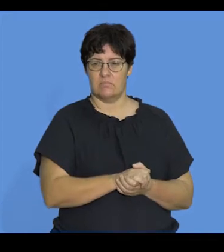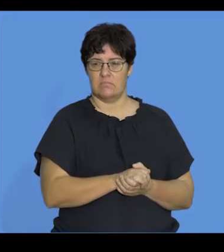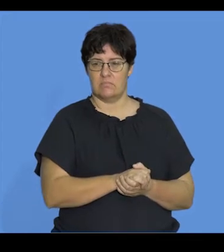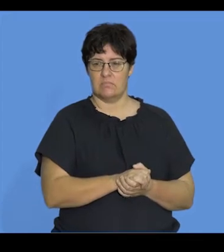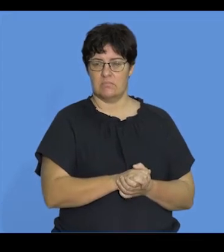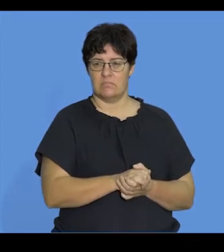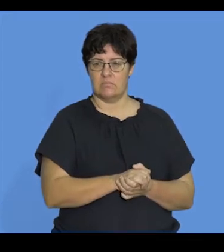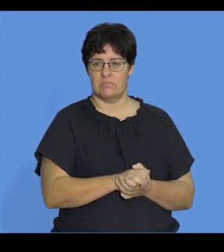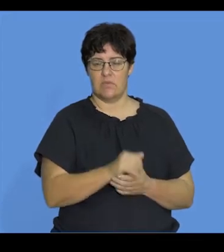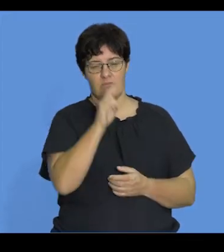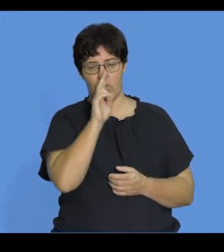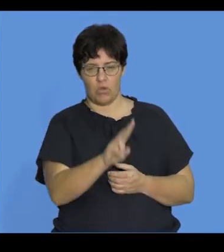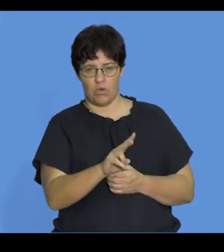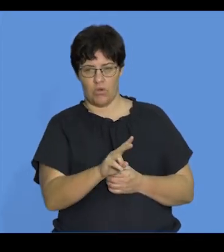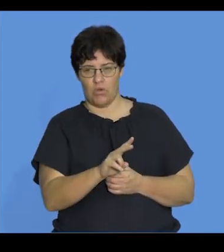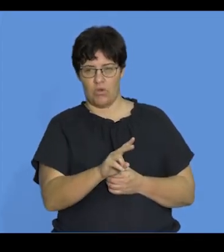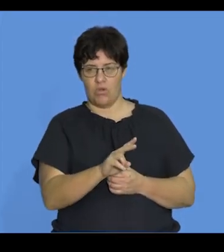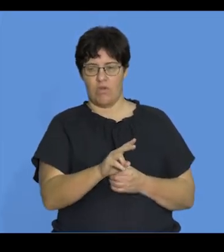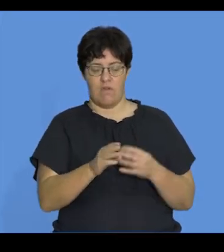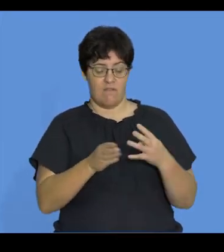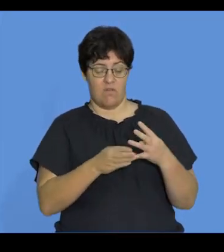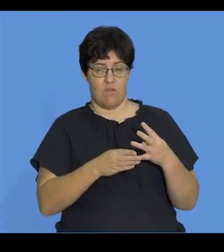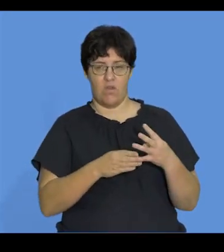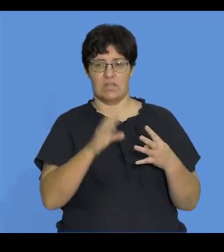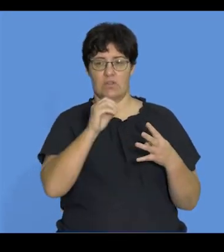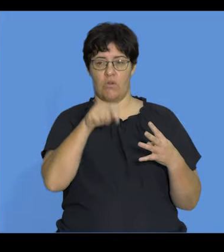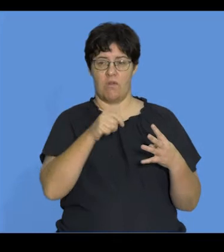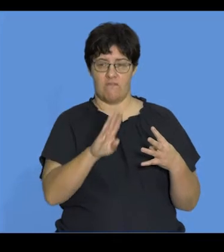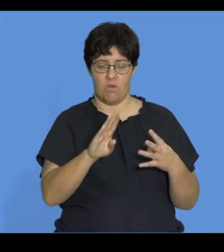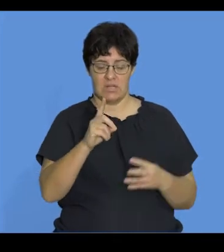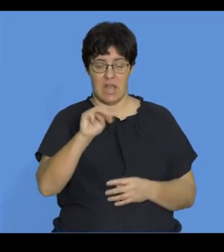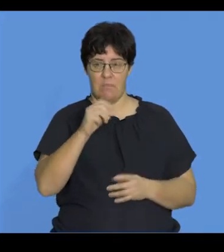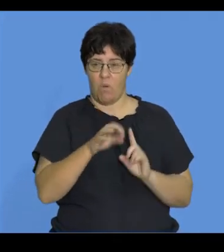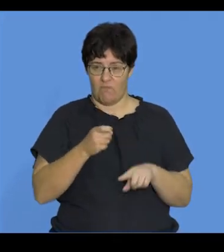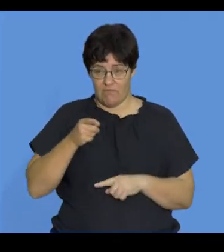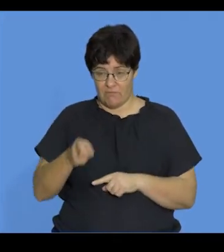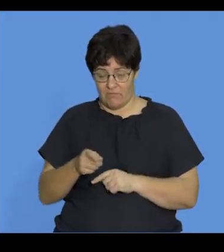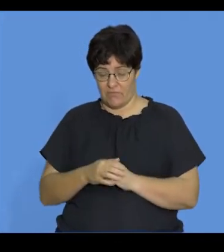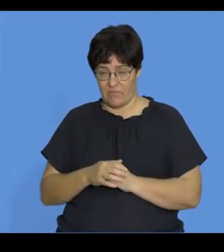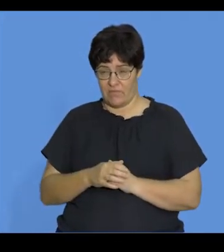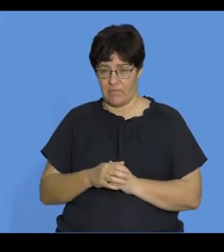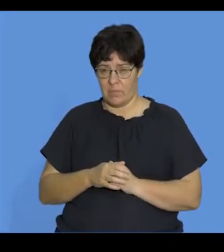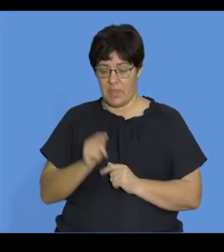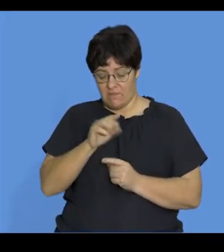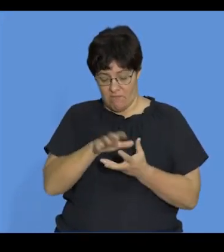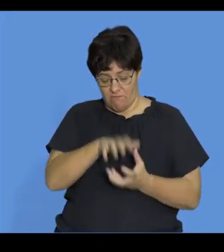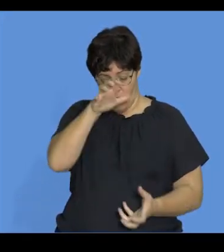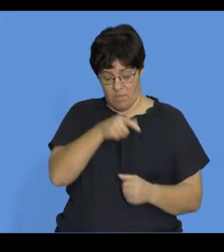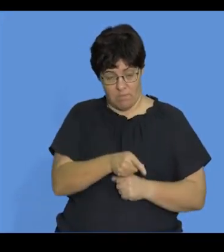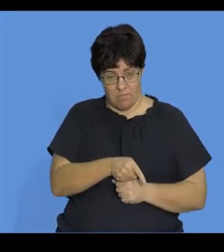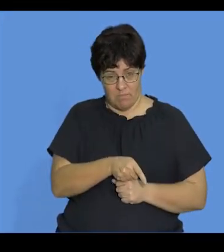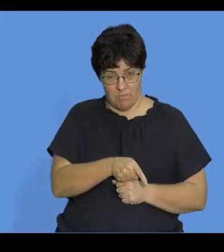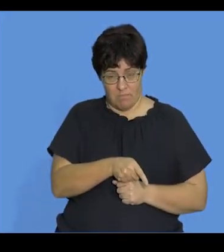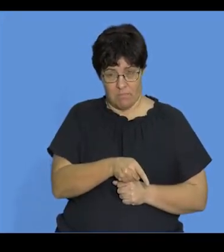we look at the second one, which says 0.4 moles of that. So if that's the